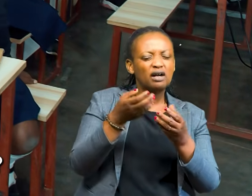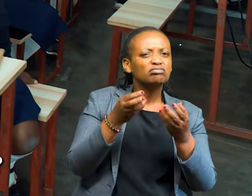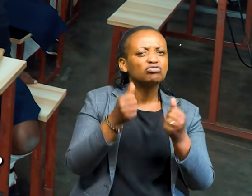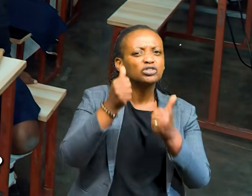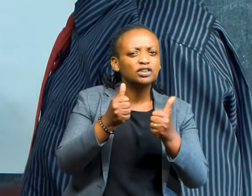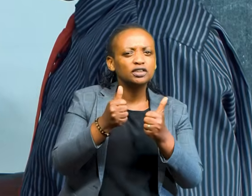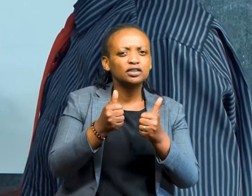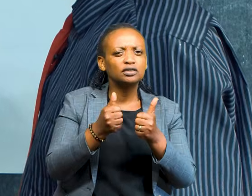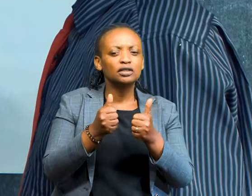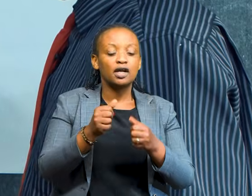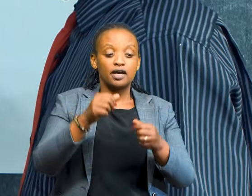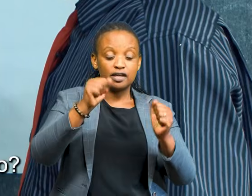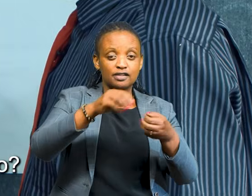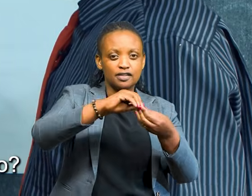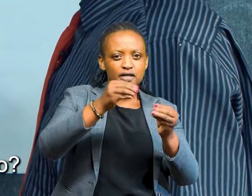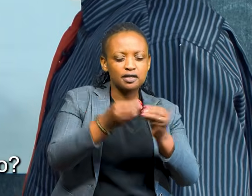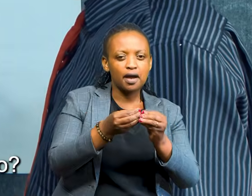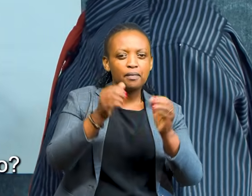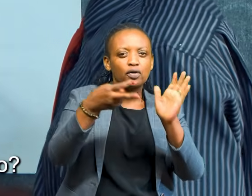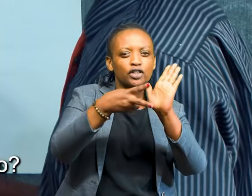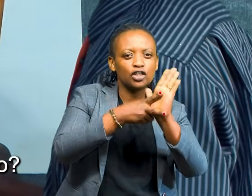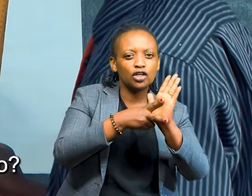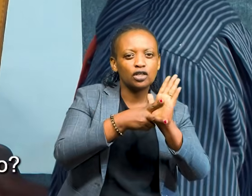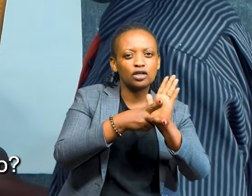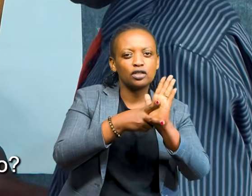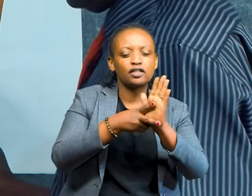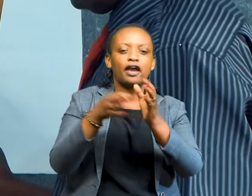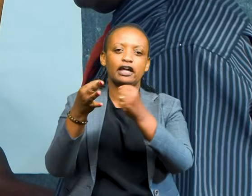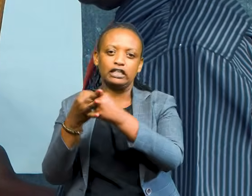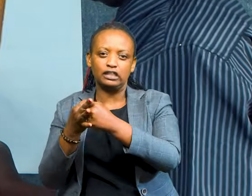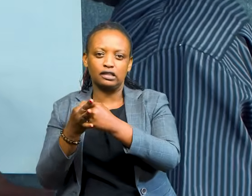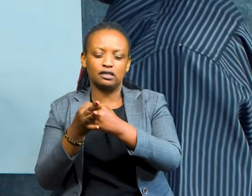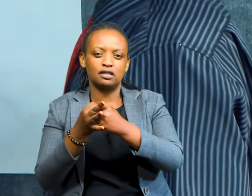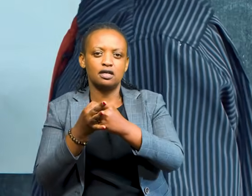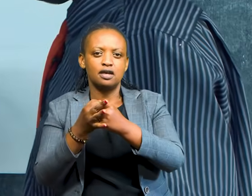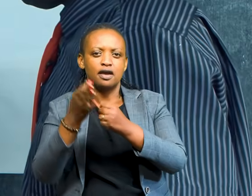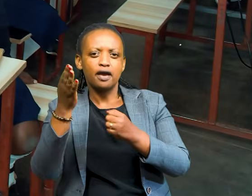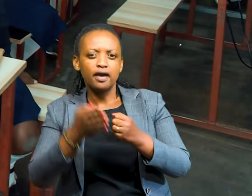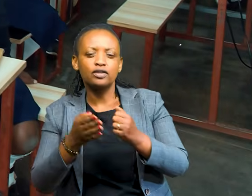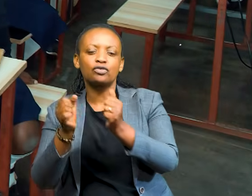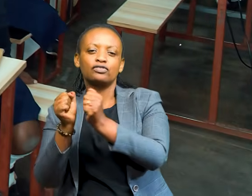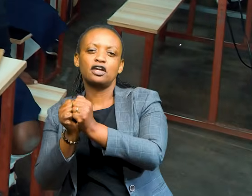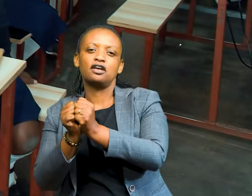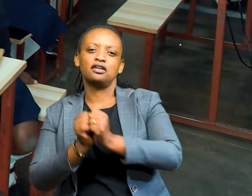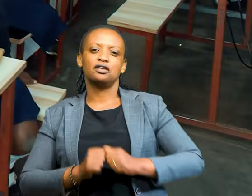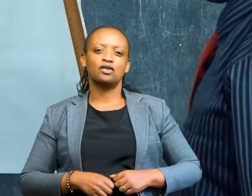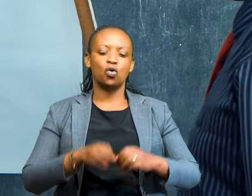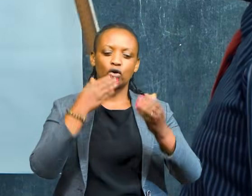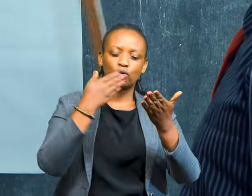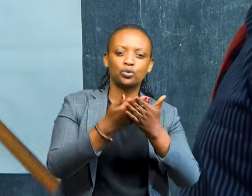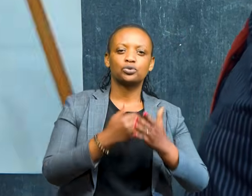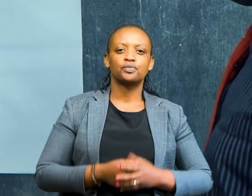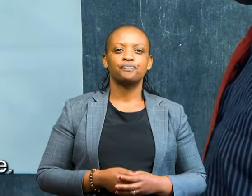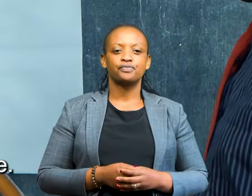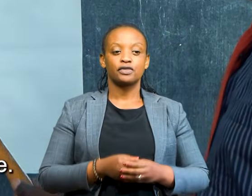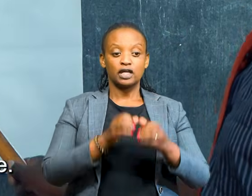of outcomes? 8. The number of outcomes is equal to? 8. Out of? 10. Out of